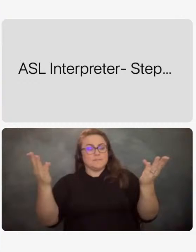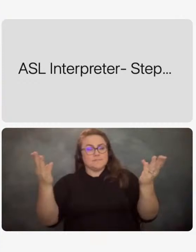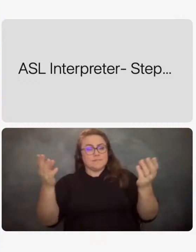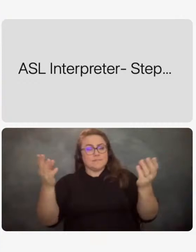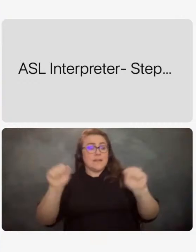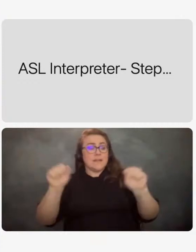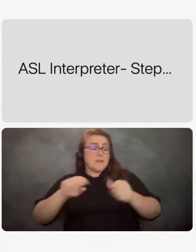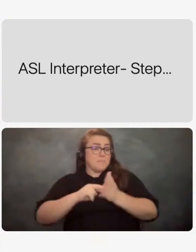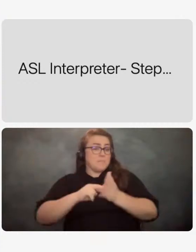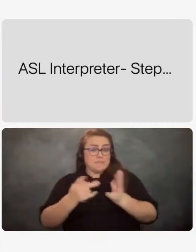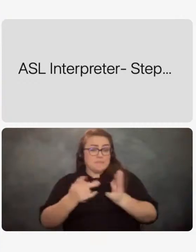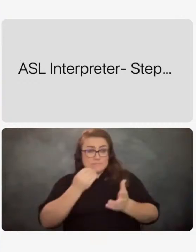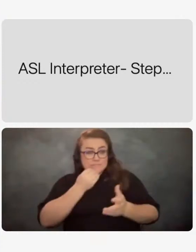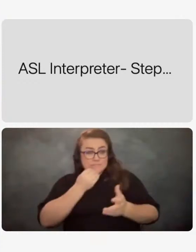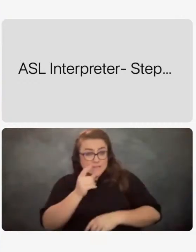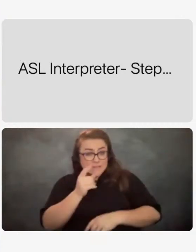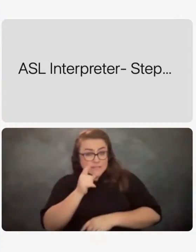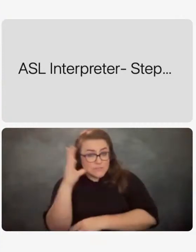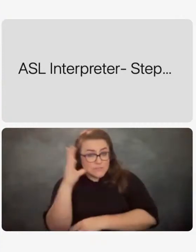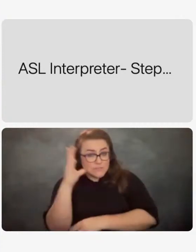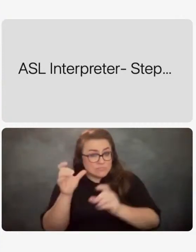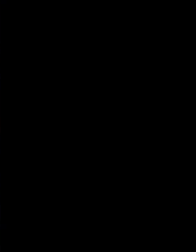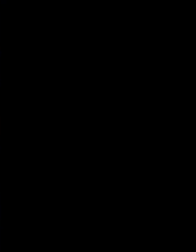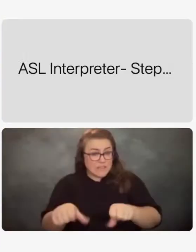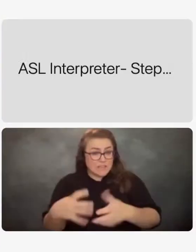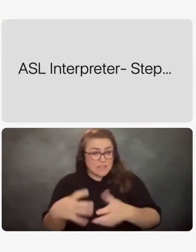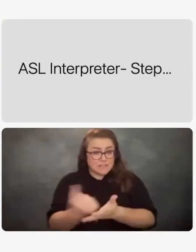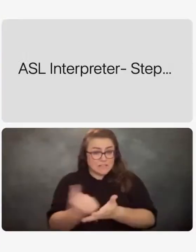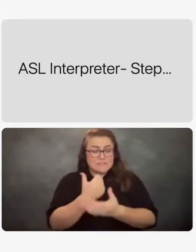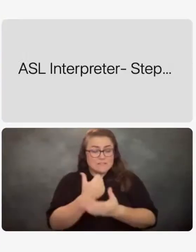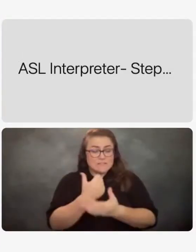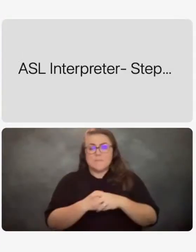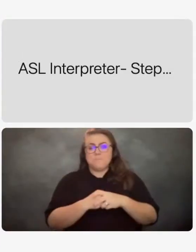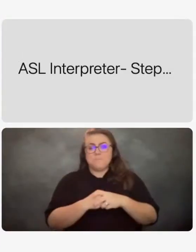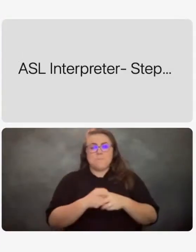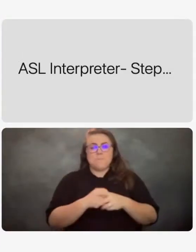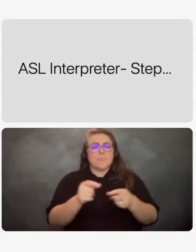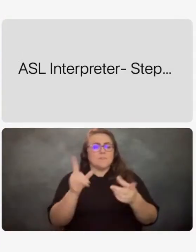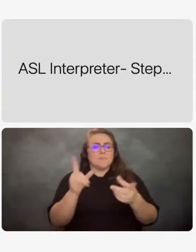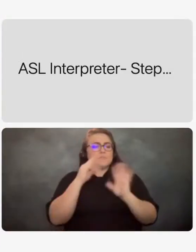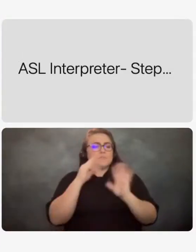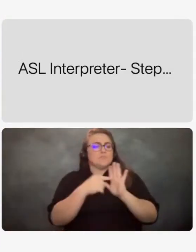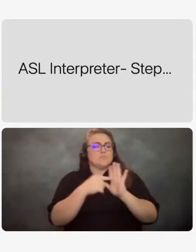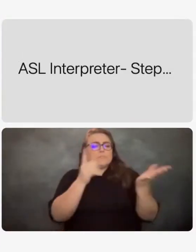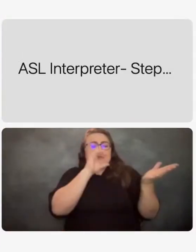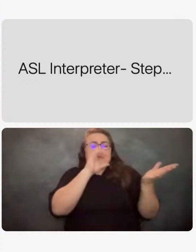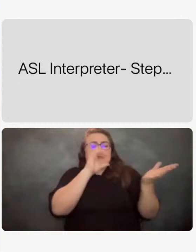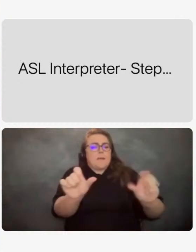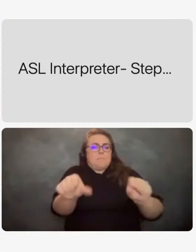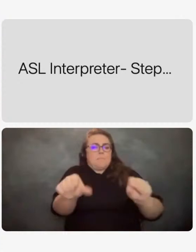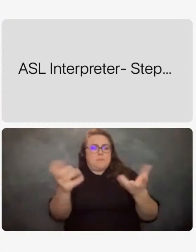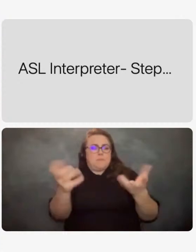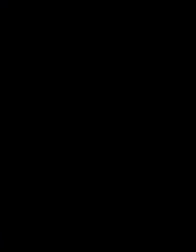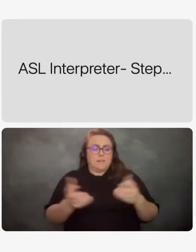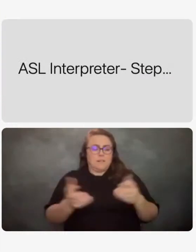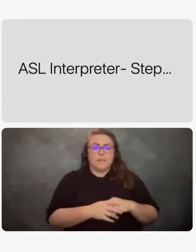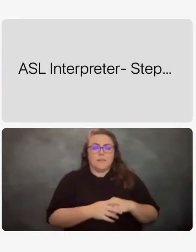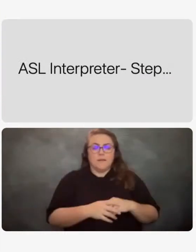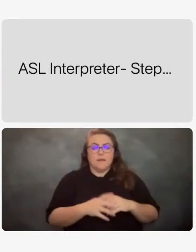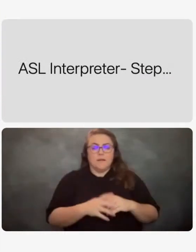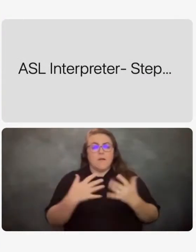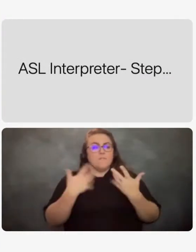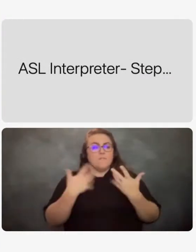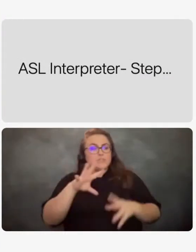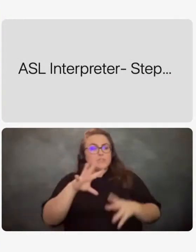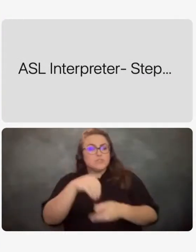shows ideas of what the school could be. And you can see we've incorporated even the ideas of solar voltaics on the